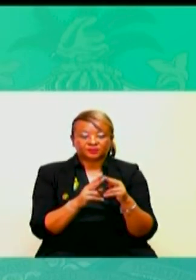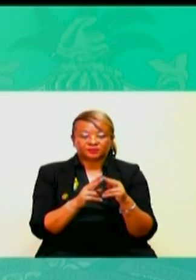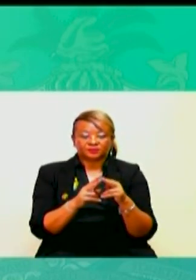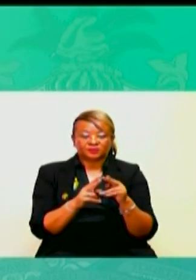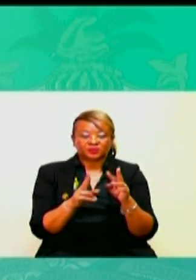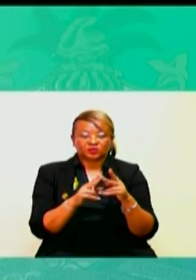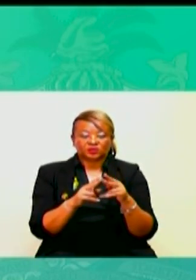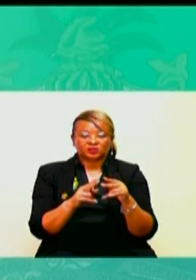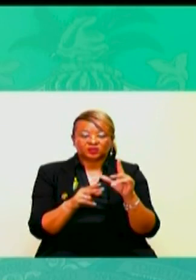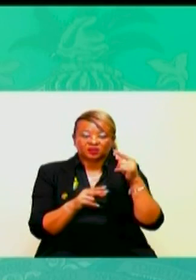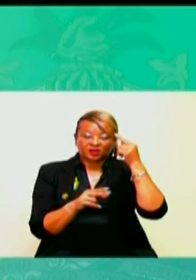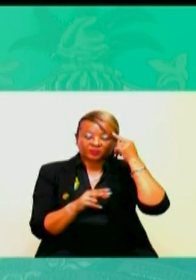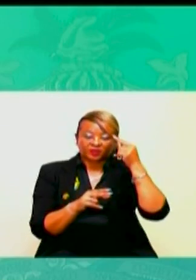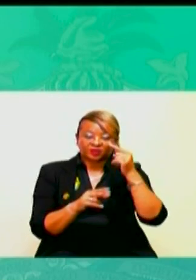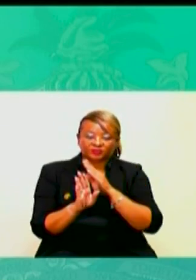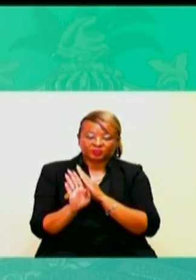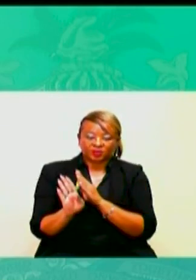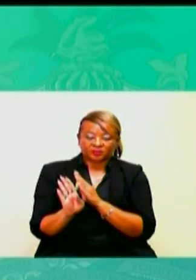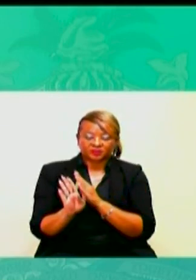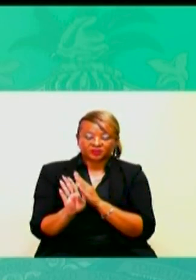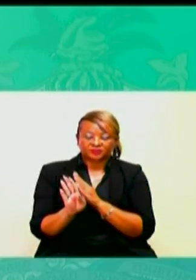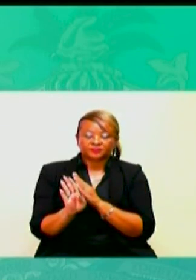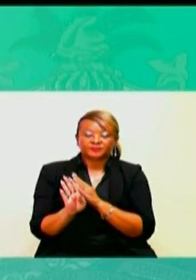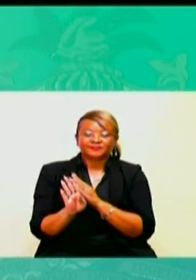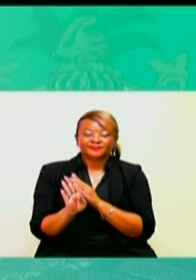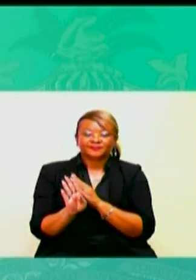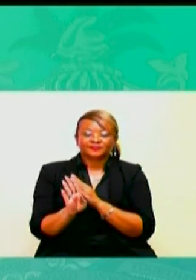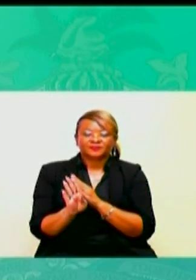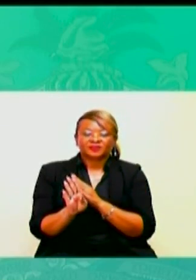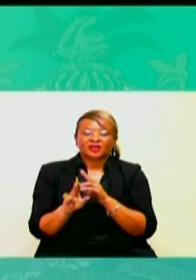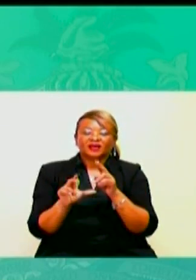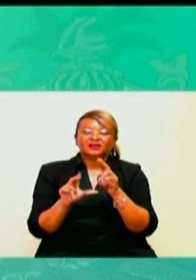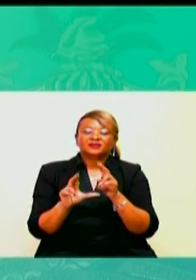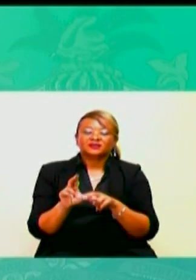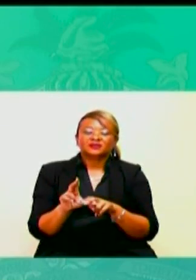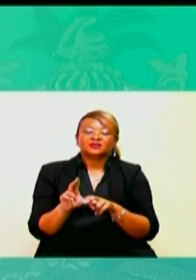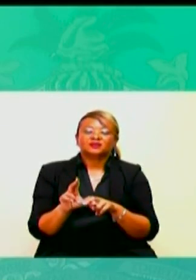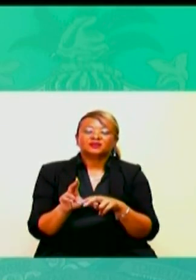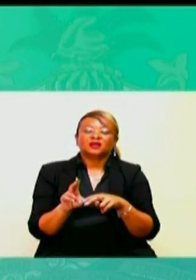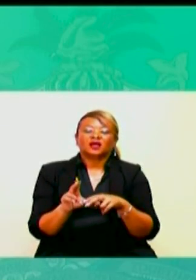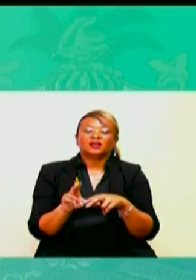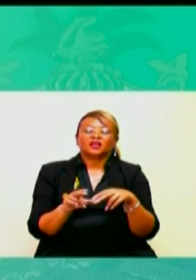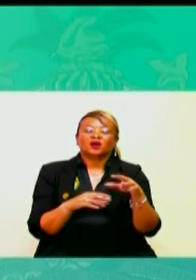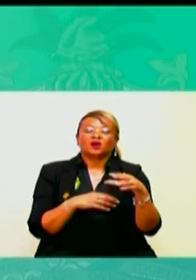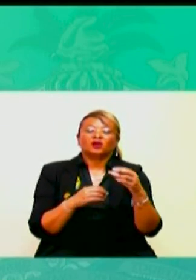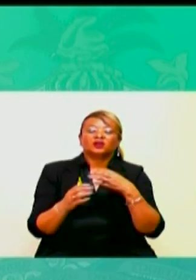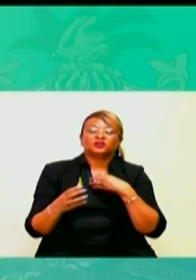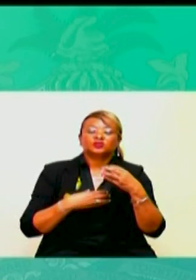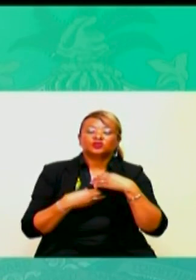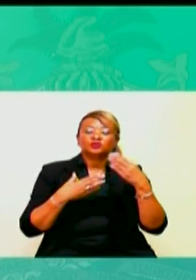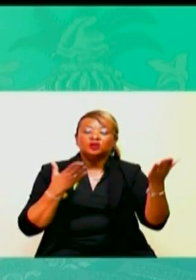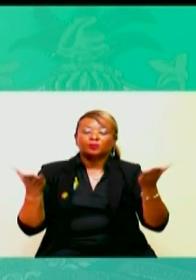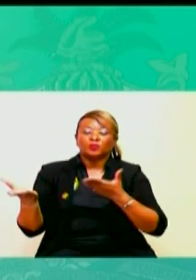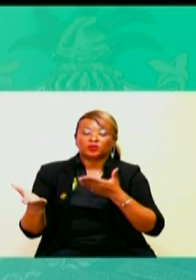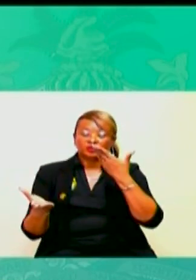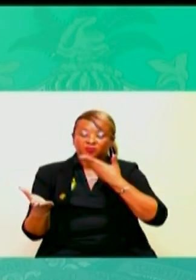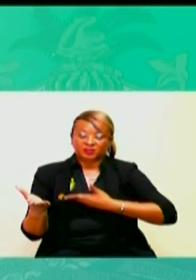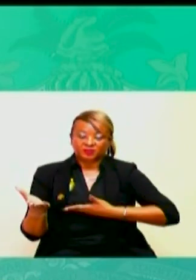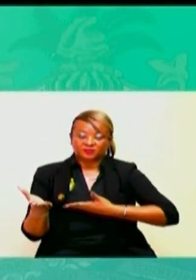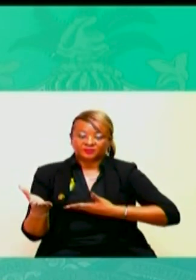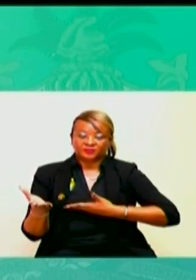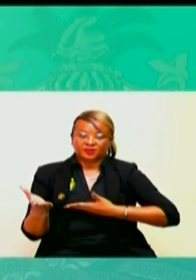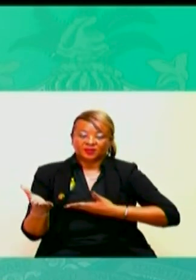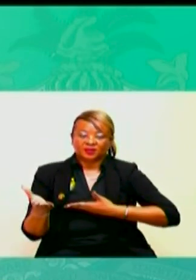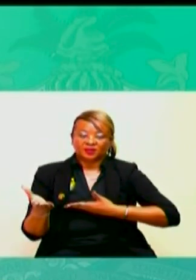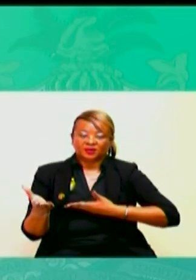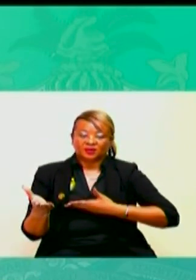my colleagues who are the government of the Commonwealth of the Bahamas. I sit in the office and their needs, concerns are brought to me. I in turn